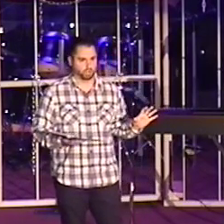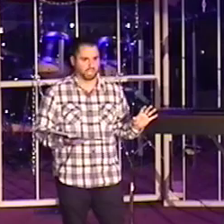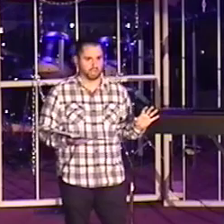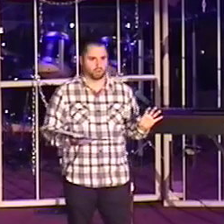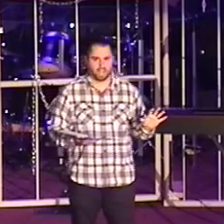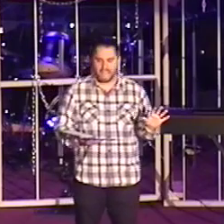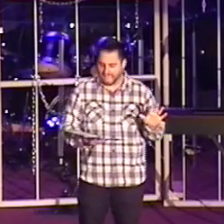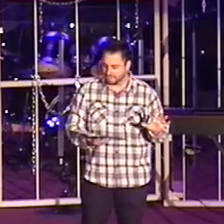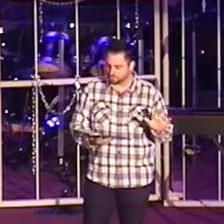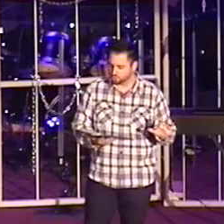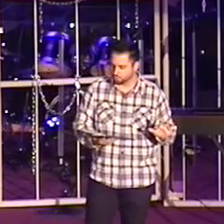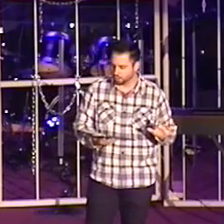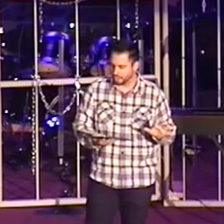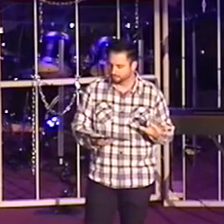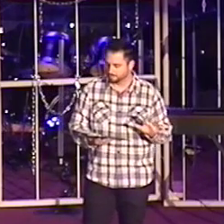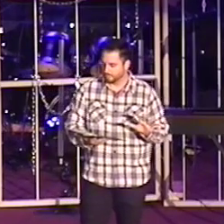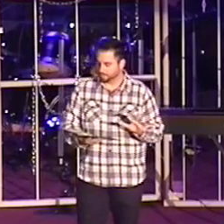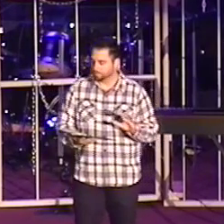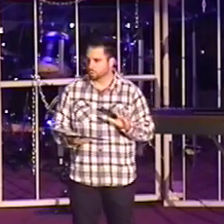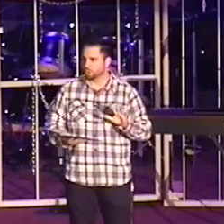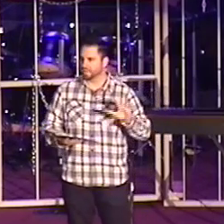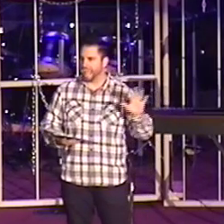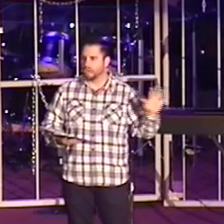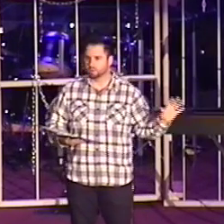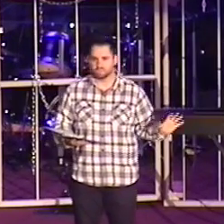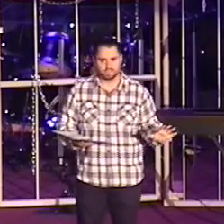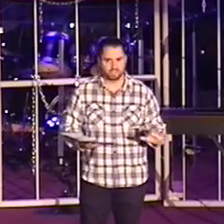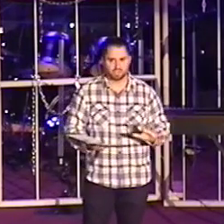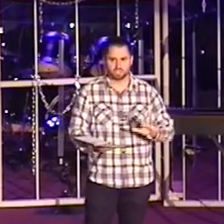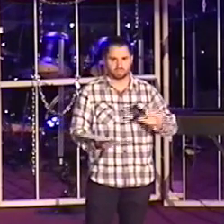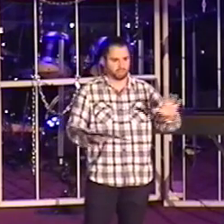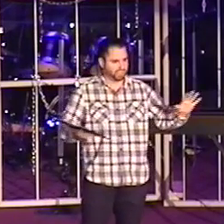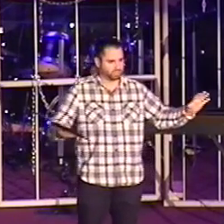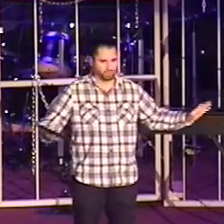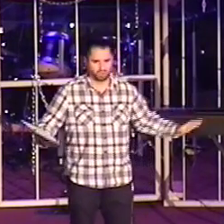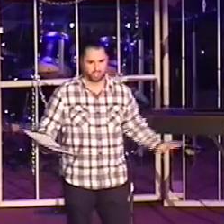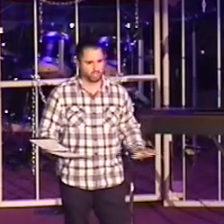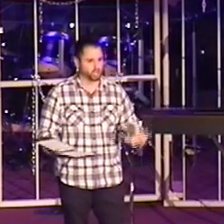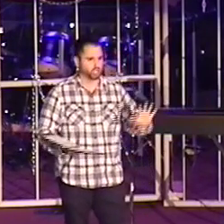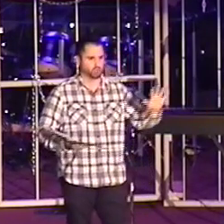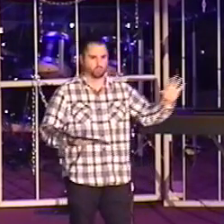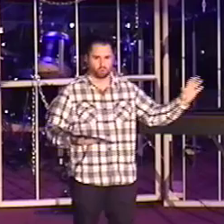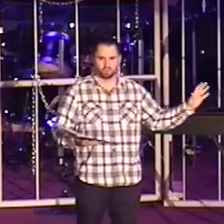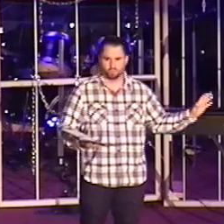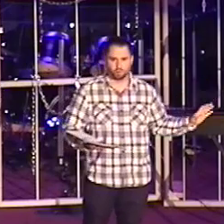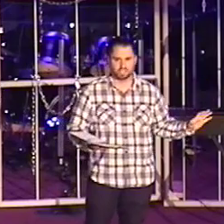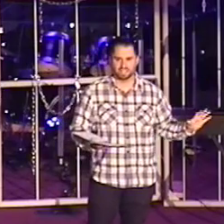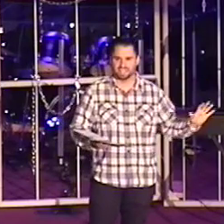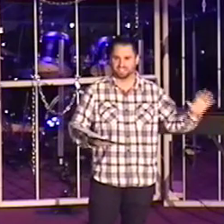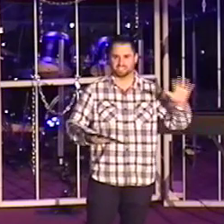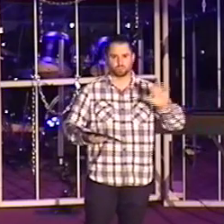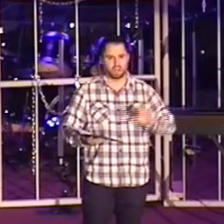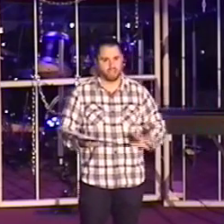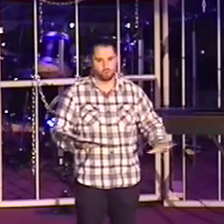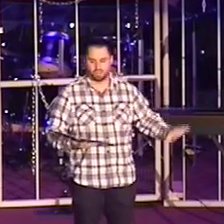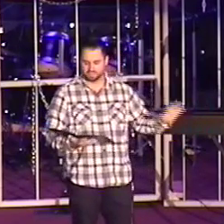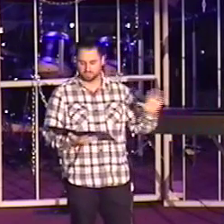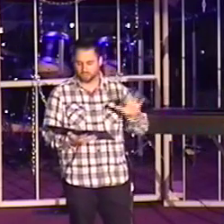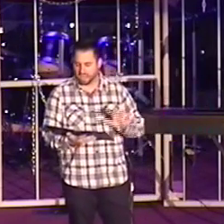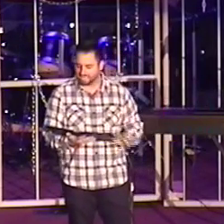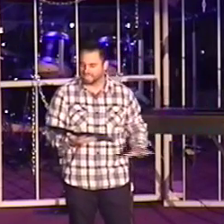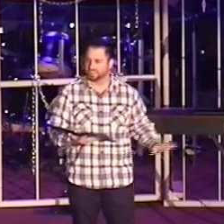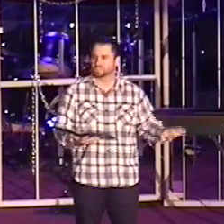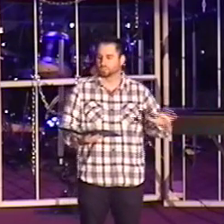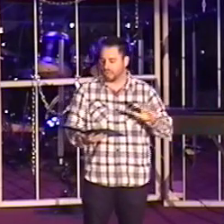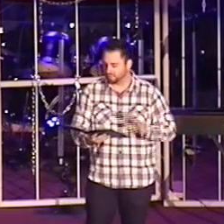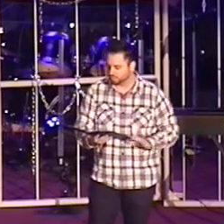like Burger King, right? Have it your way. People will go into hours of discussions about things, whether in the church or in the workforce, saying, this is what I want, this is what